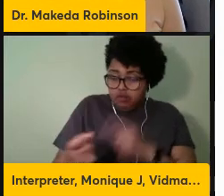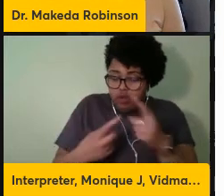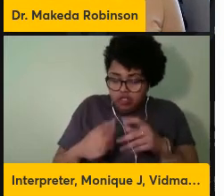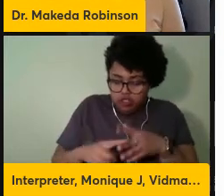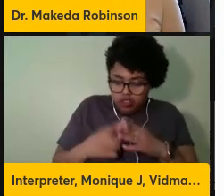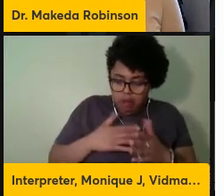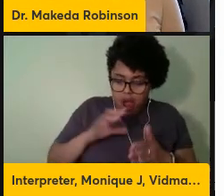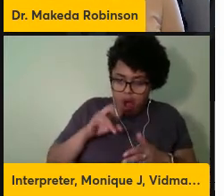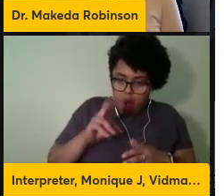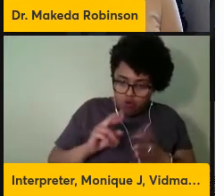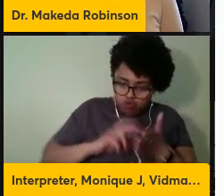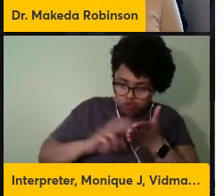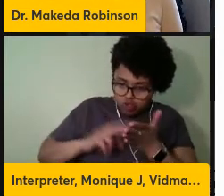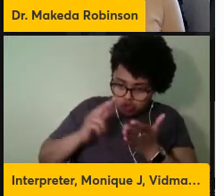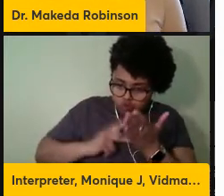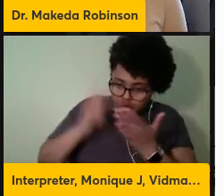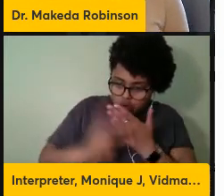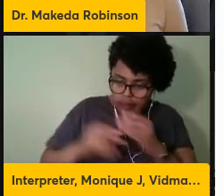in the future.